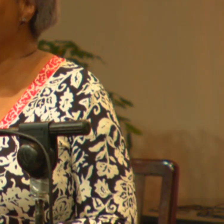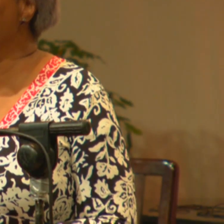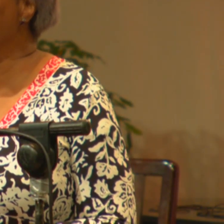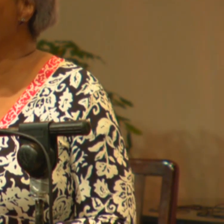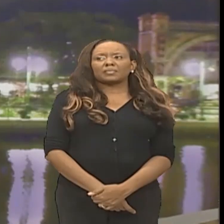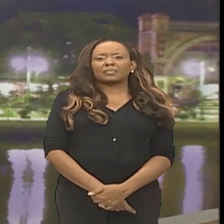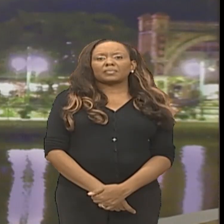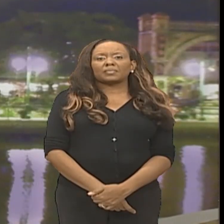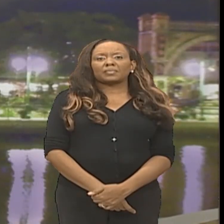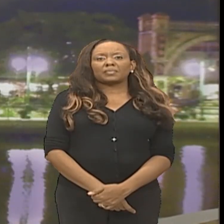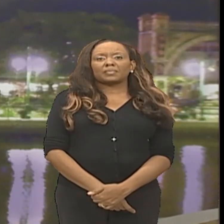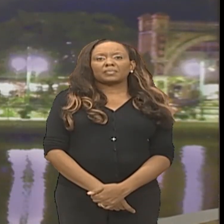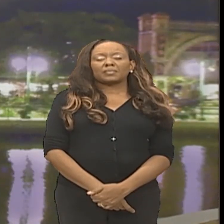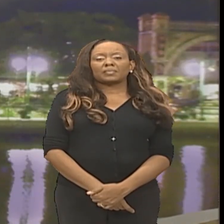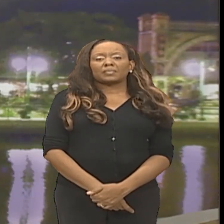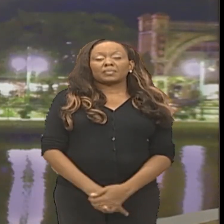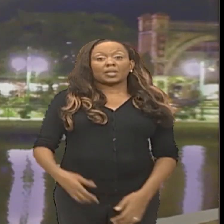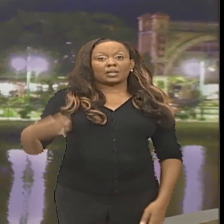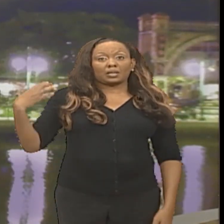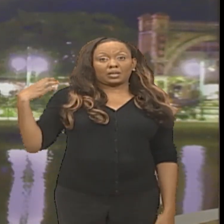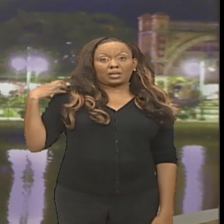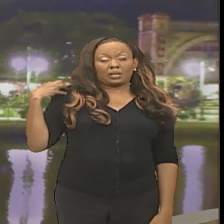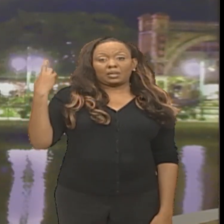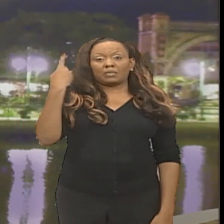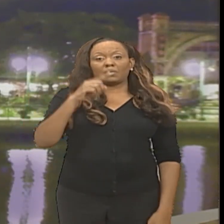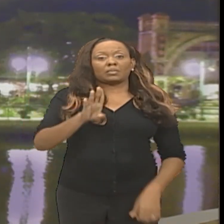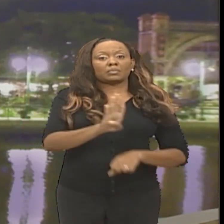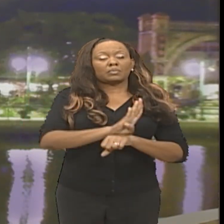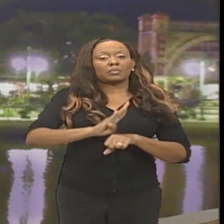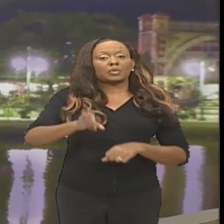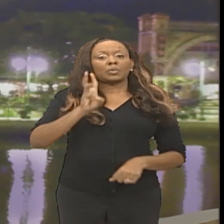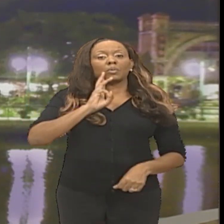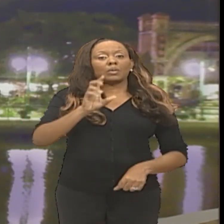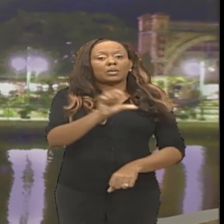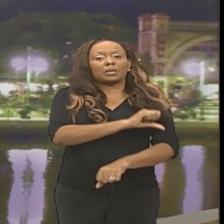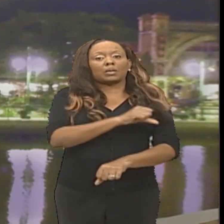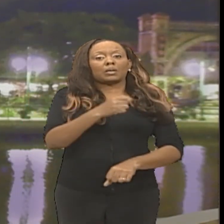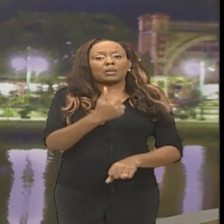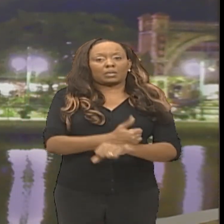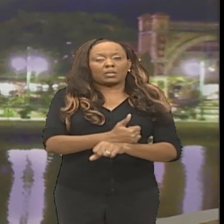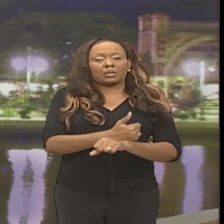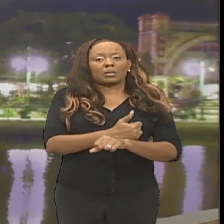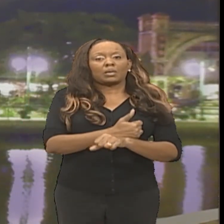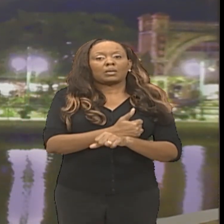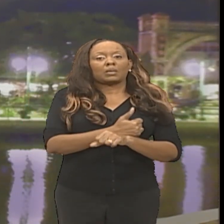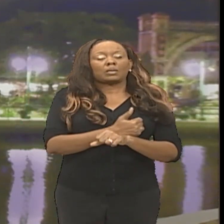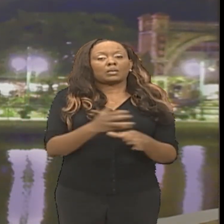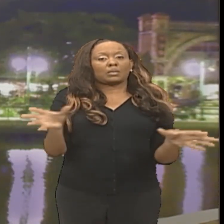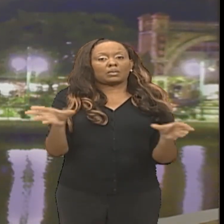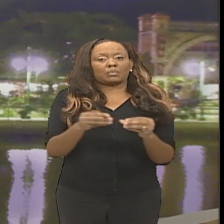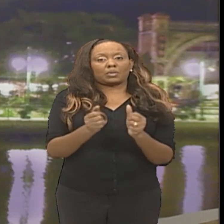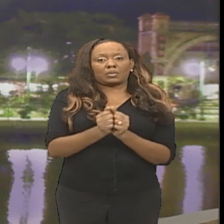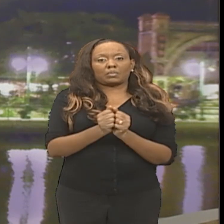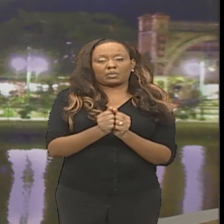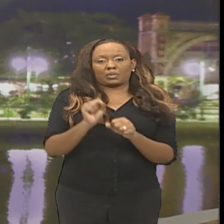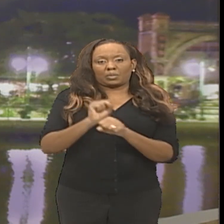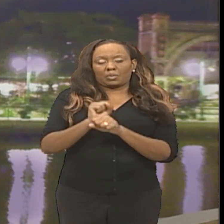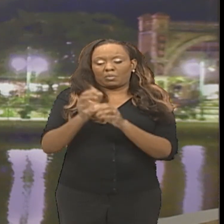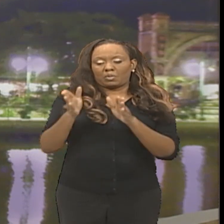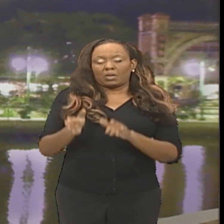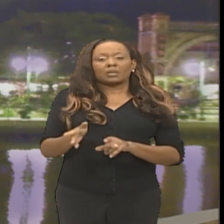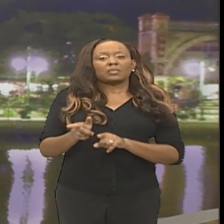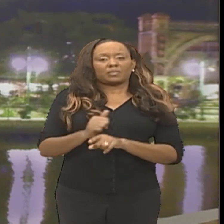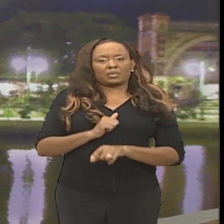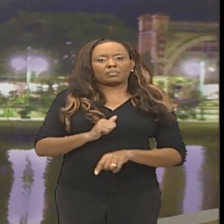14th. The chairman of the Barbados Water Authority, Mrs. Leodine Worrell, met with employees of the